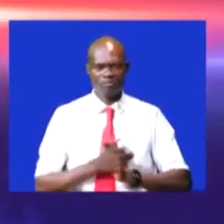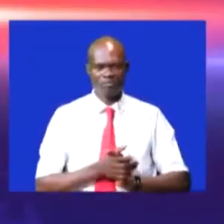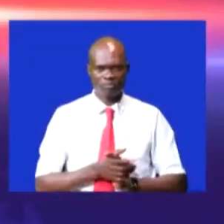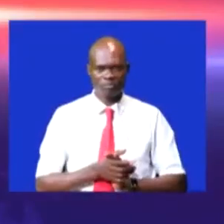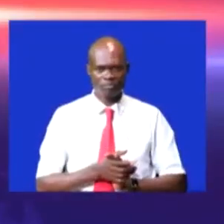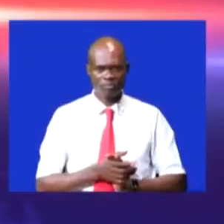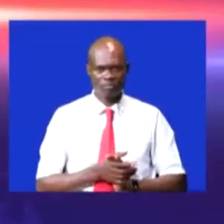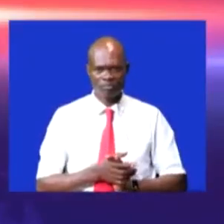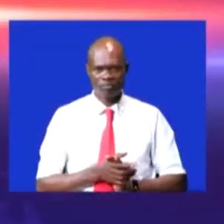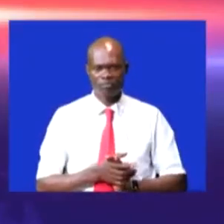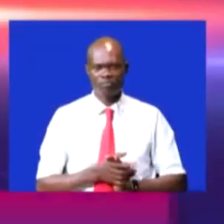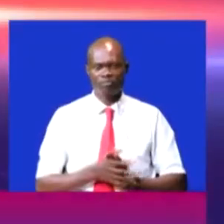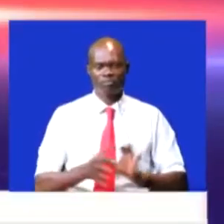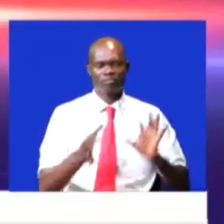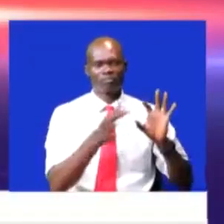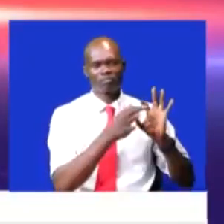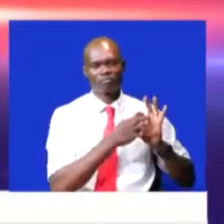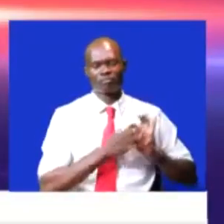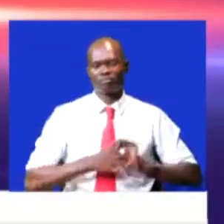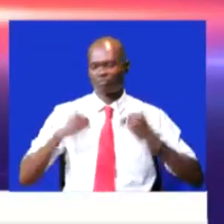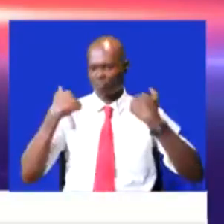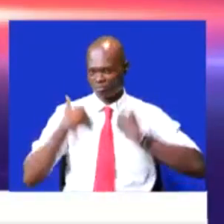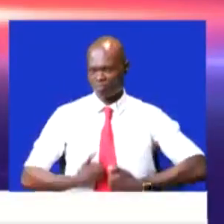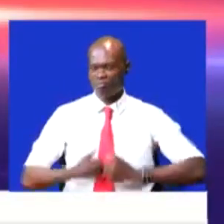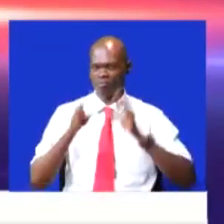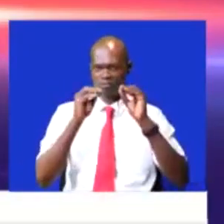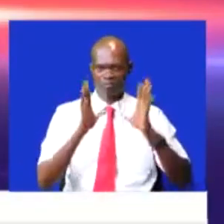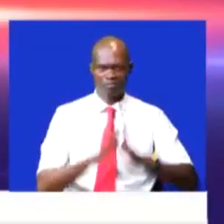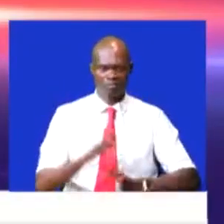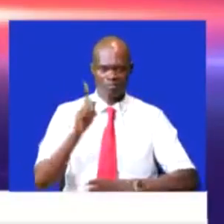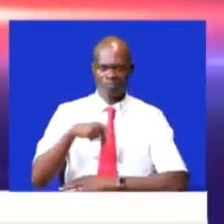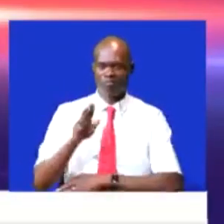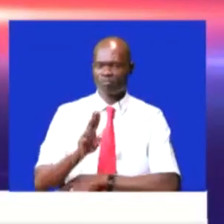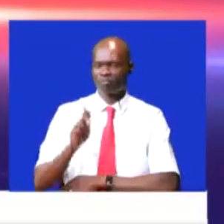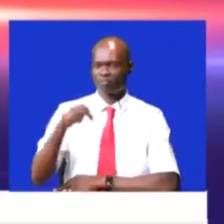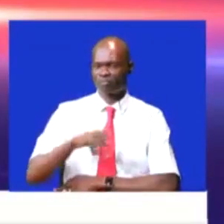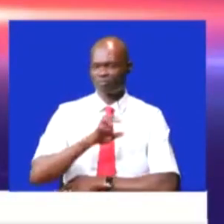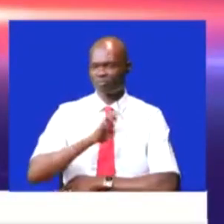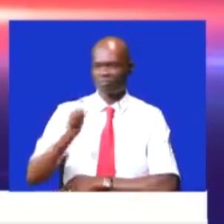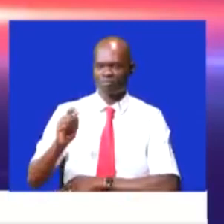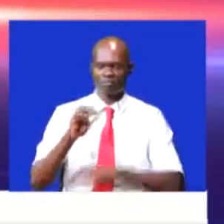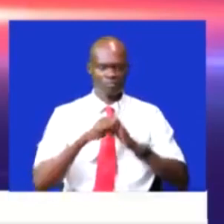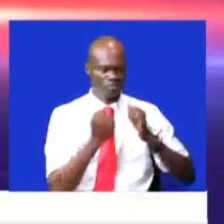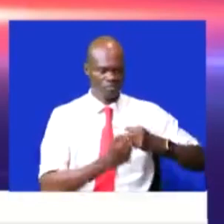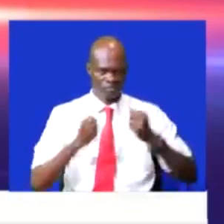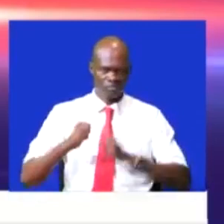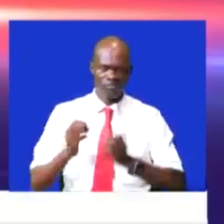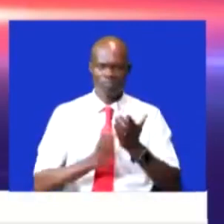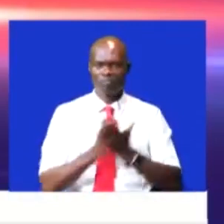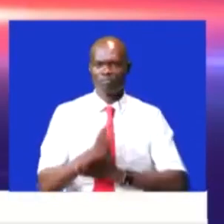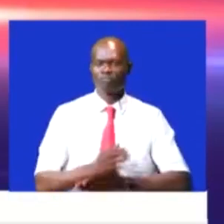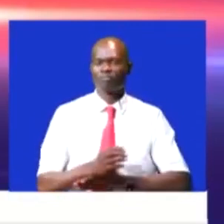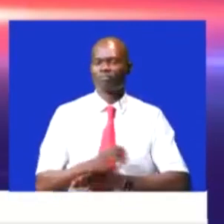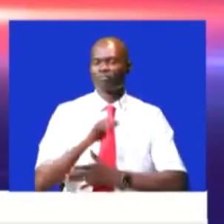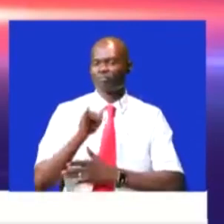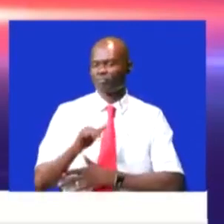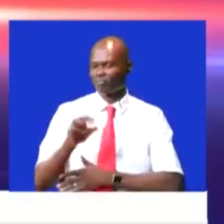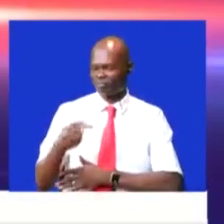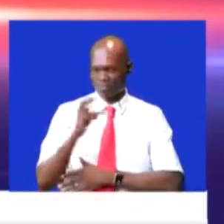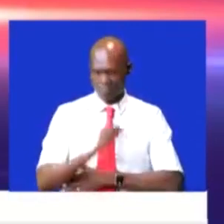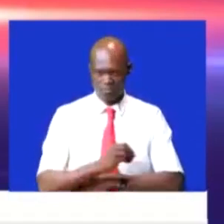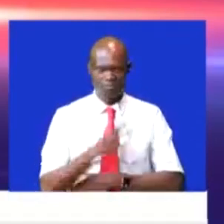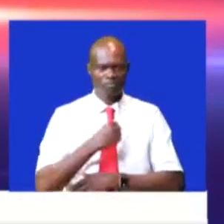Jamoko en ni kuku nariruok ne roma kedo ne ratiro mag jopuonj KUPPET bade ma Homabay kaunti kokalo kuom jagoro Yogo kaachiel kod